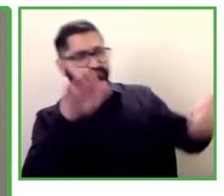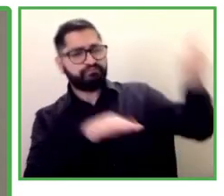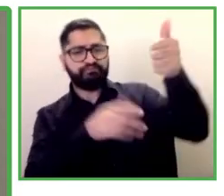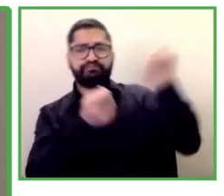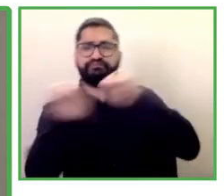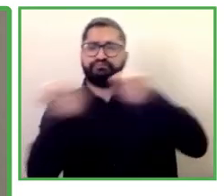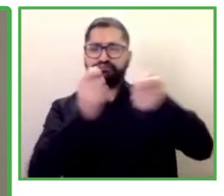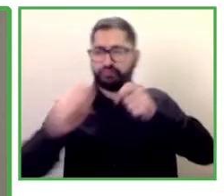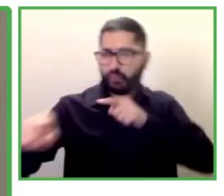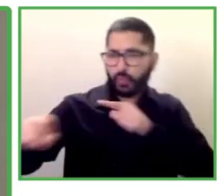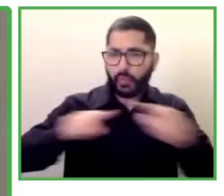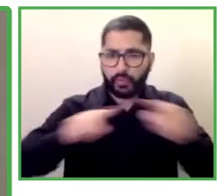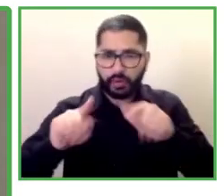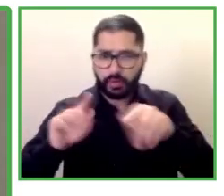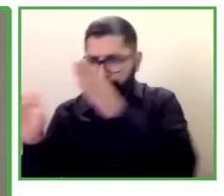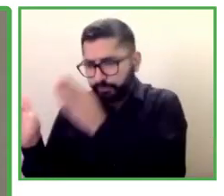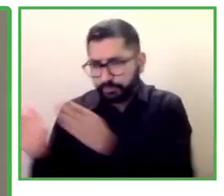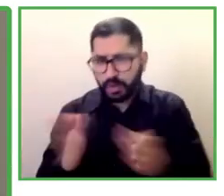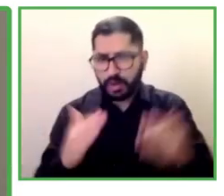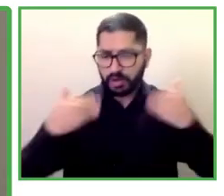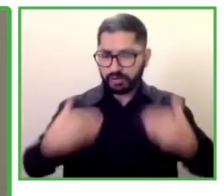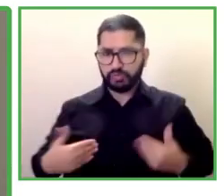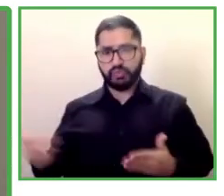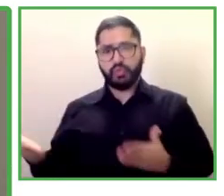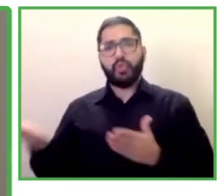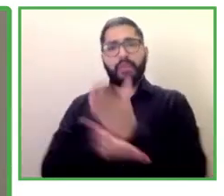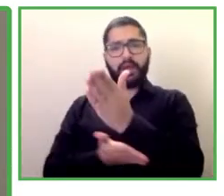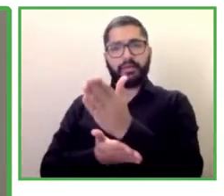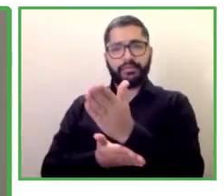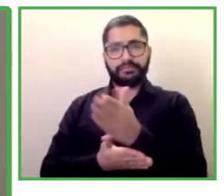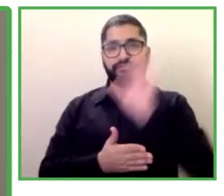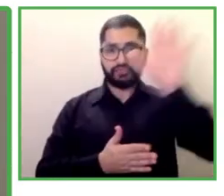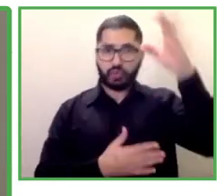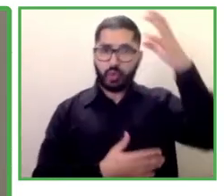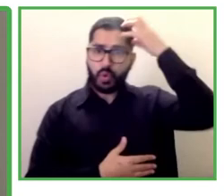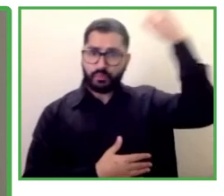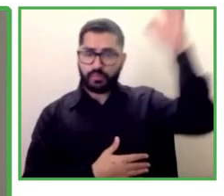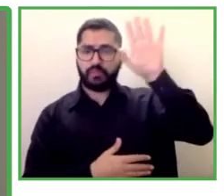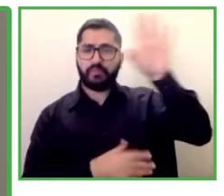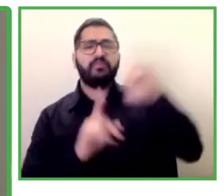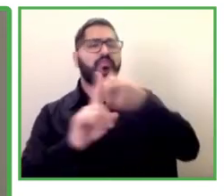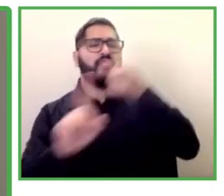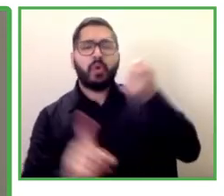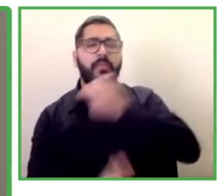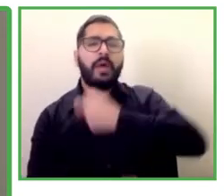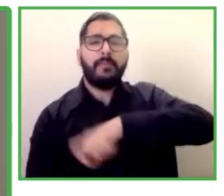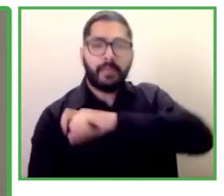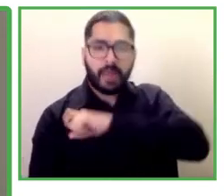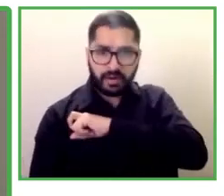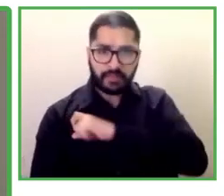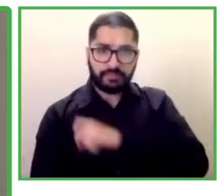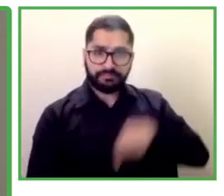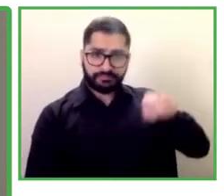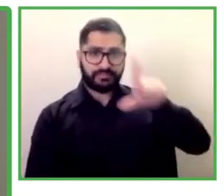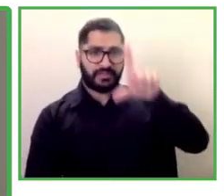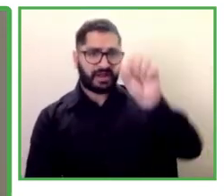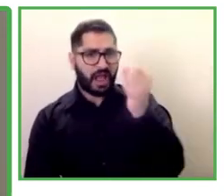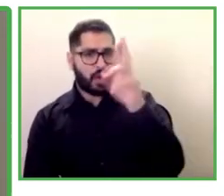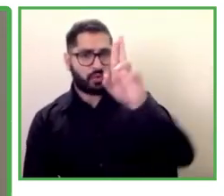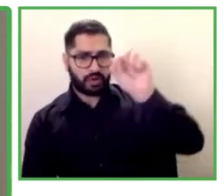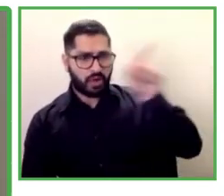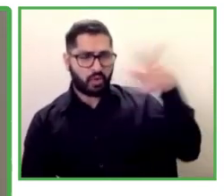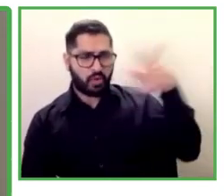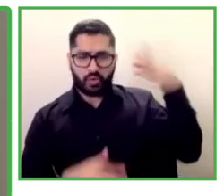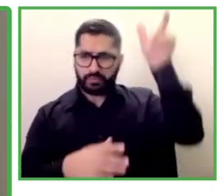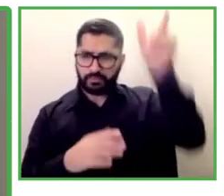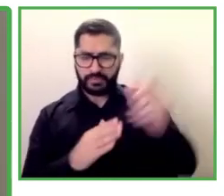the National General Direction of Public Policies for People with Disabilities in